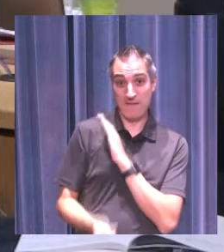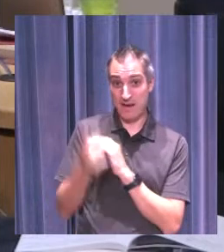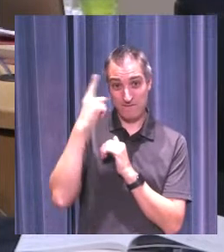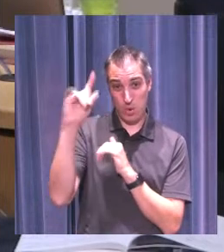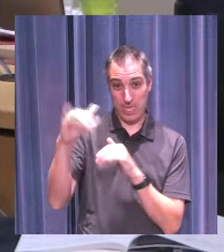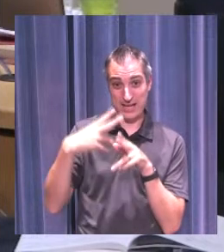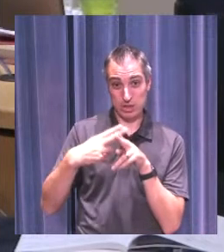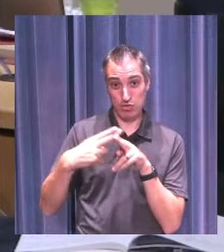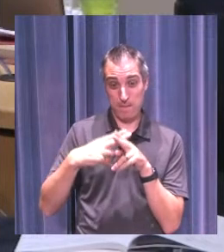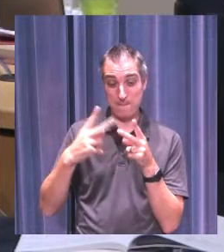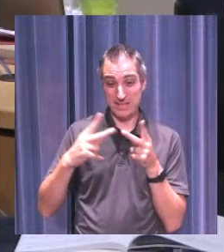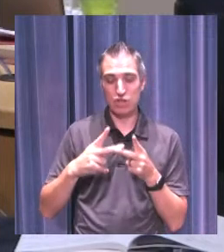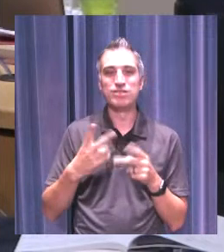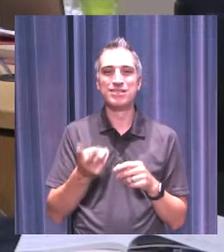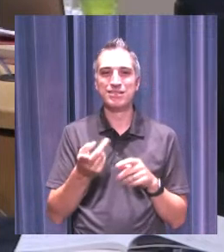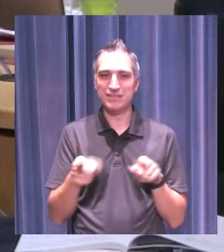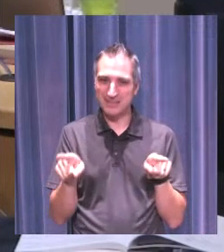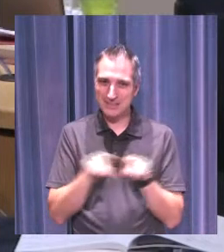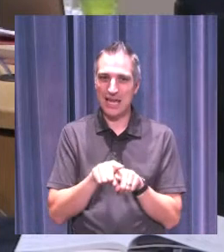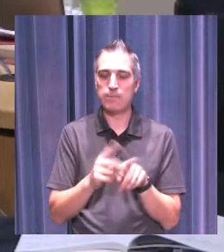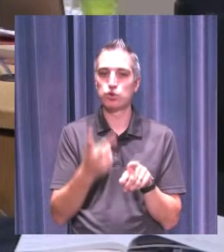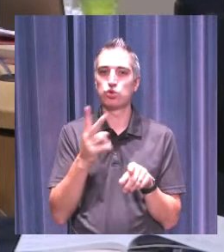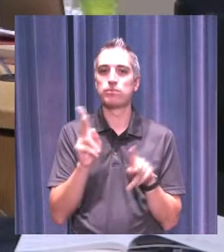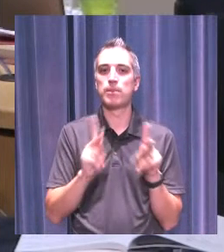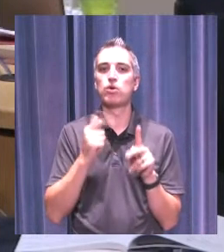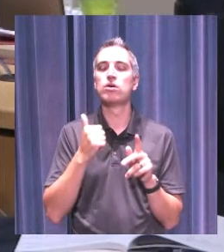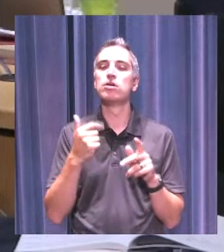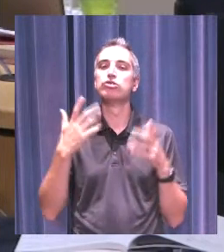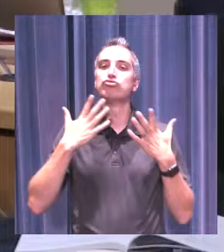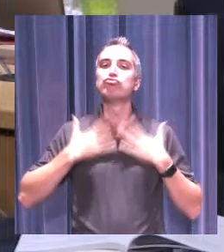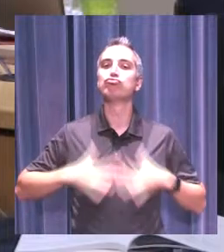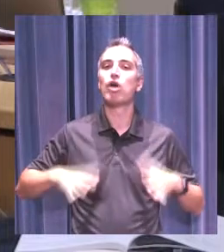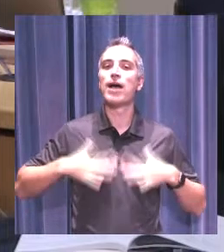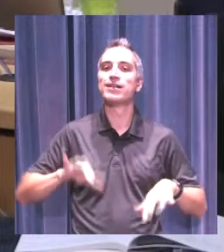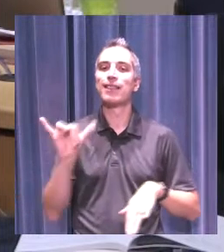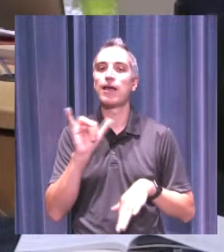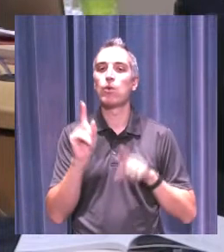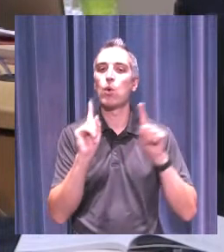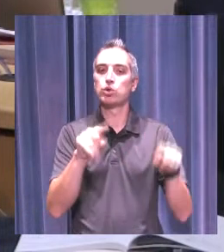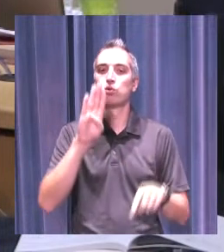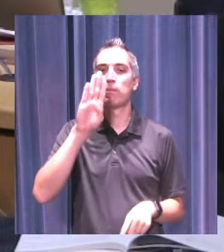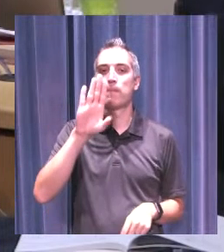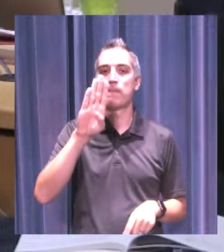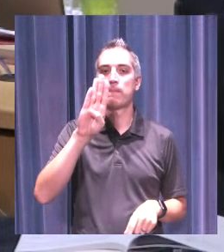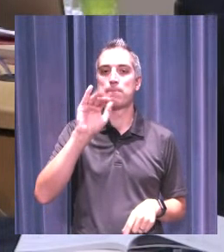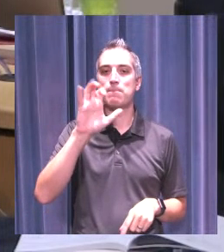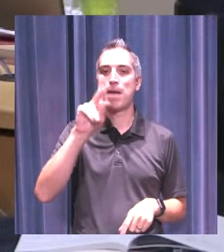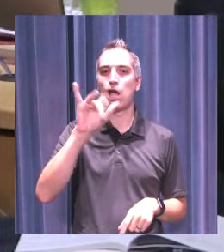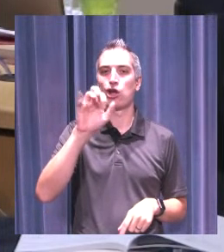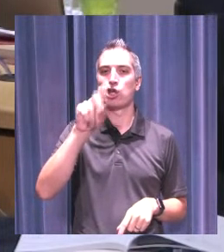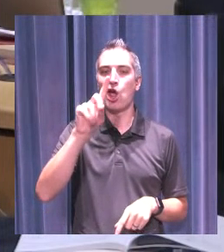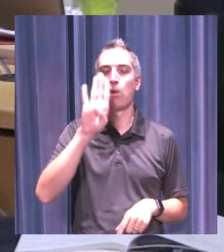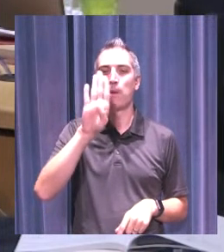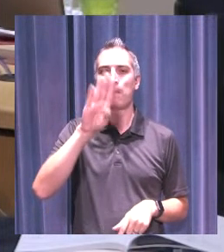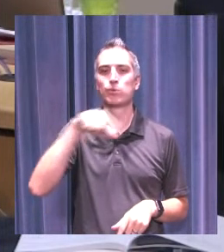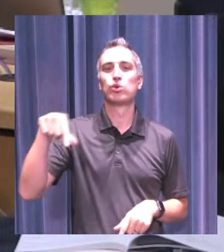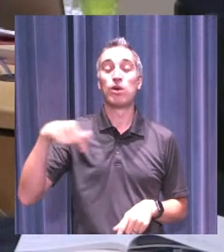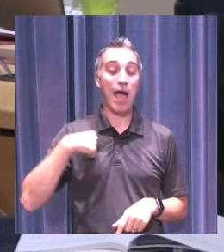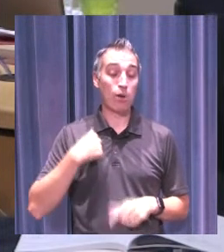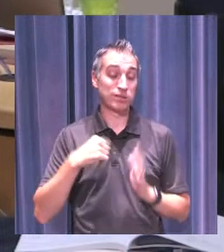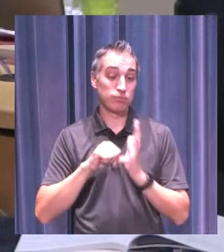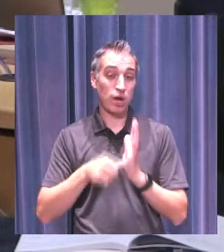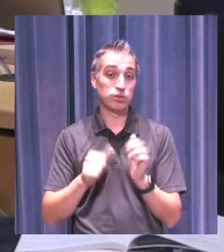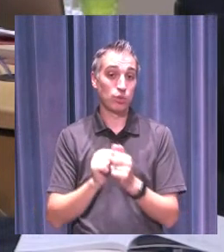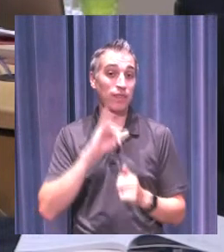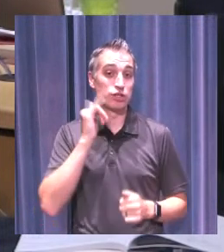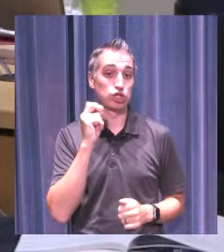position, were the same 2 men dressed like they were going to a backyard barbecue rather than to an important board meeting. Although I was very impressed with